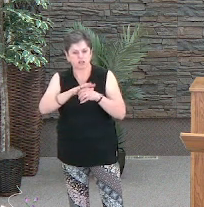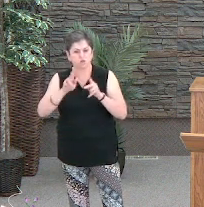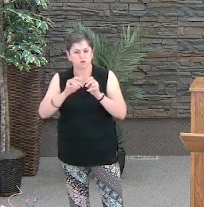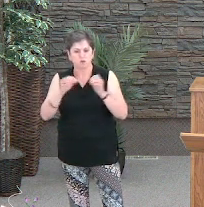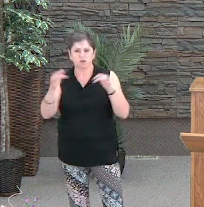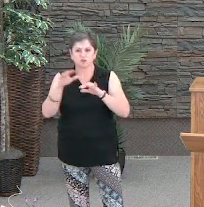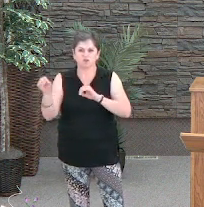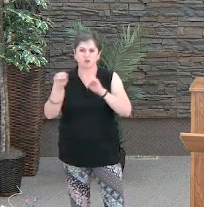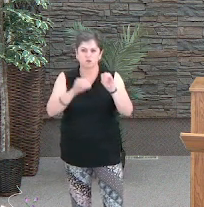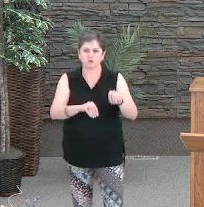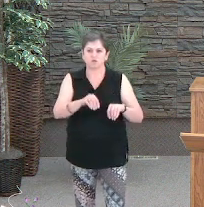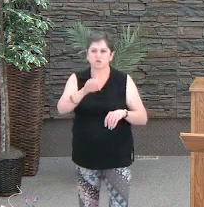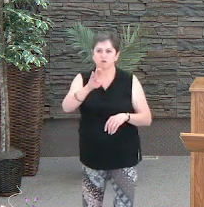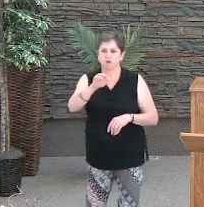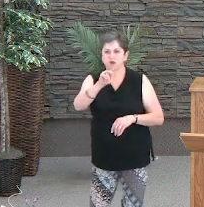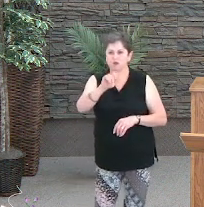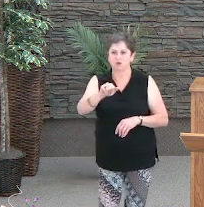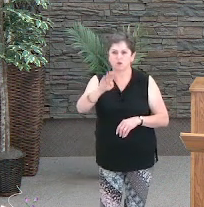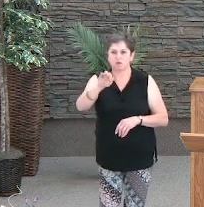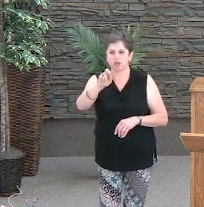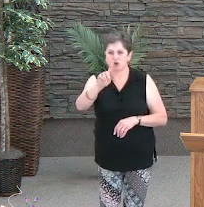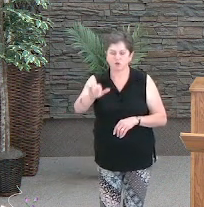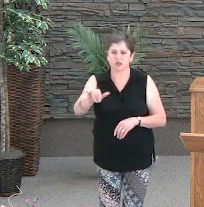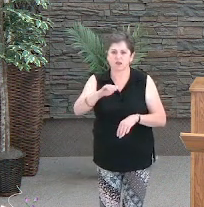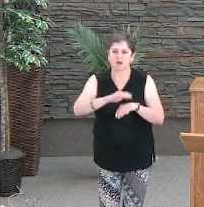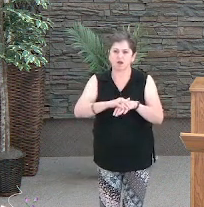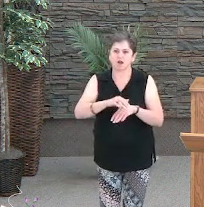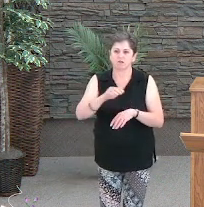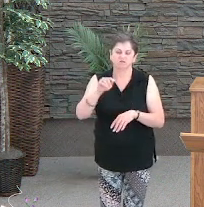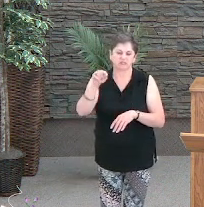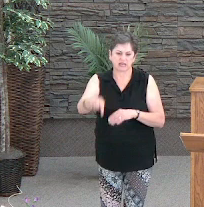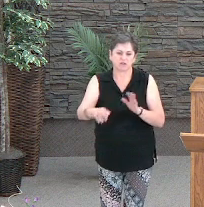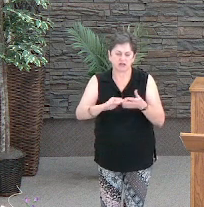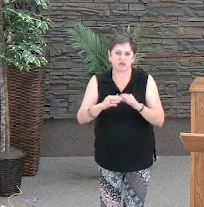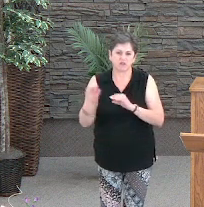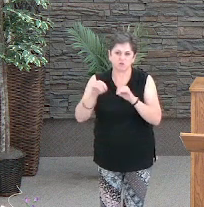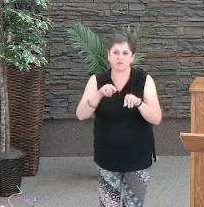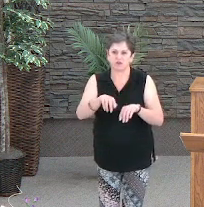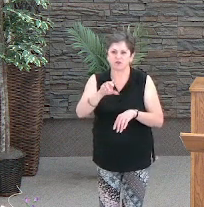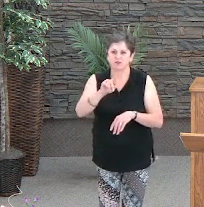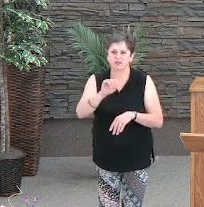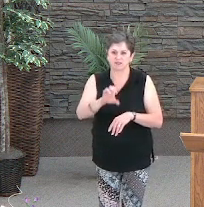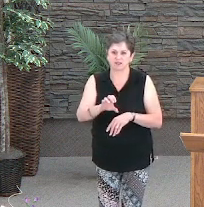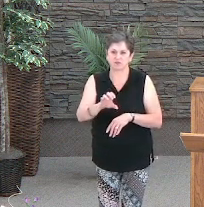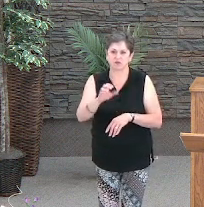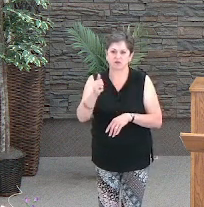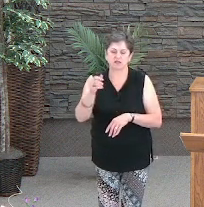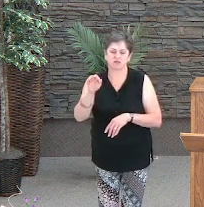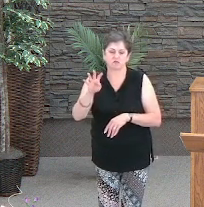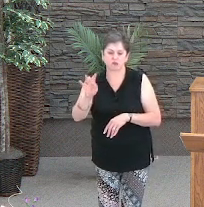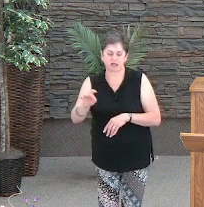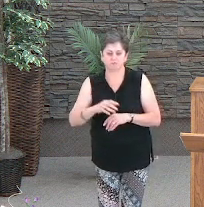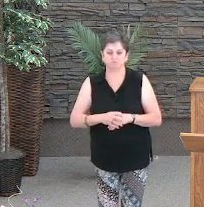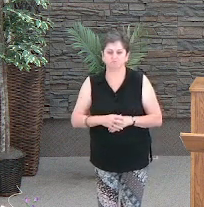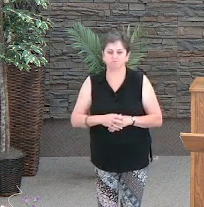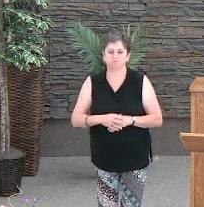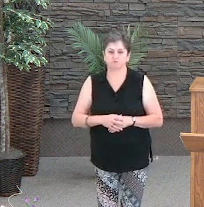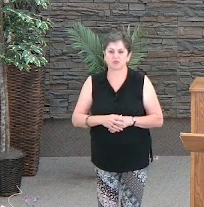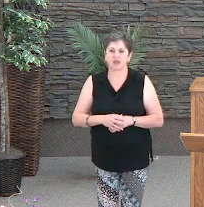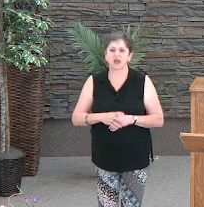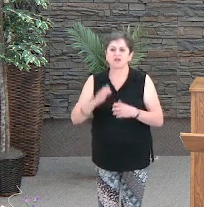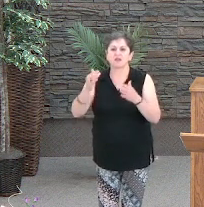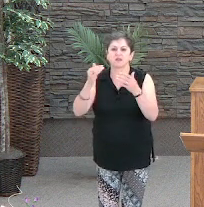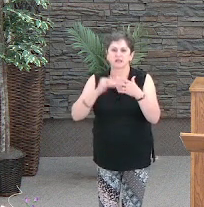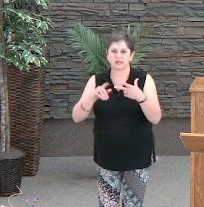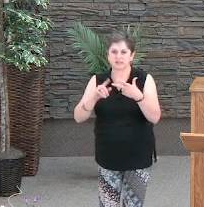So they moved to the Bungalow Bakery, which was downtown, and they moved there in December of 1948. And then the